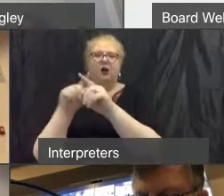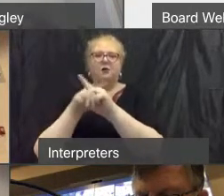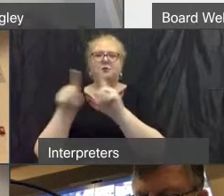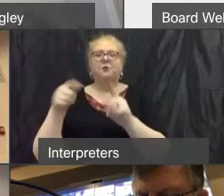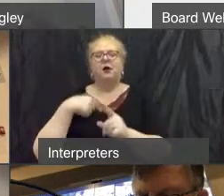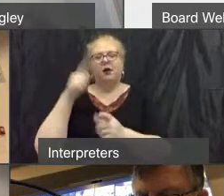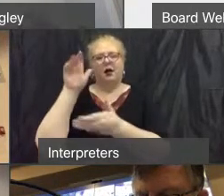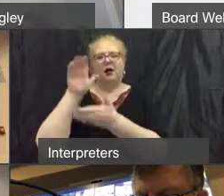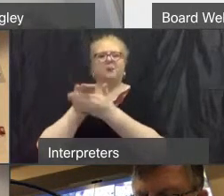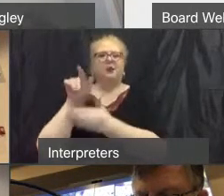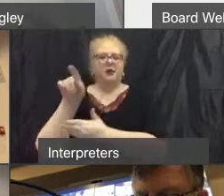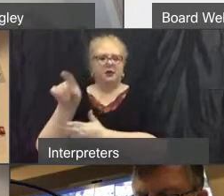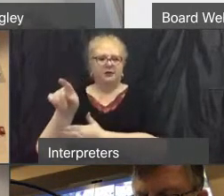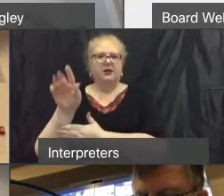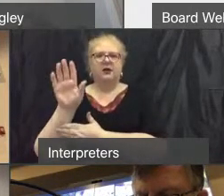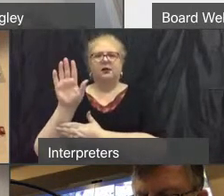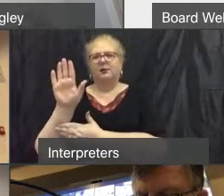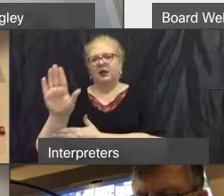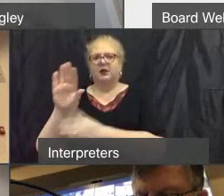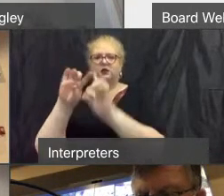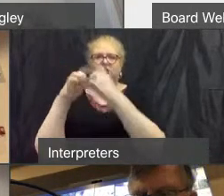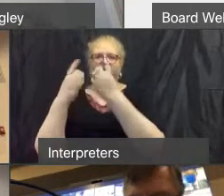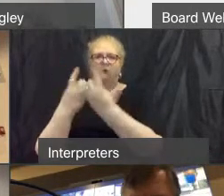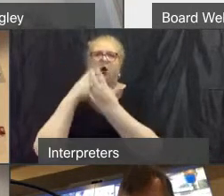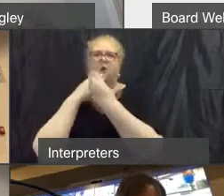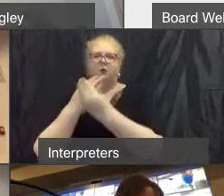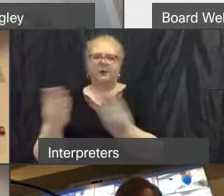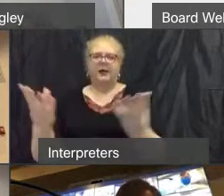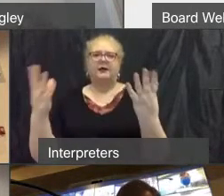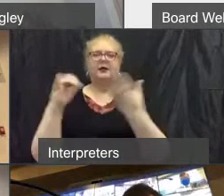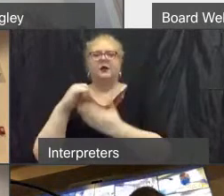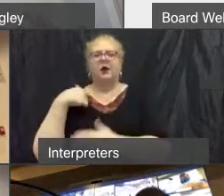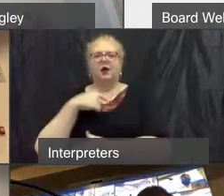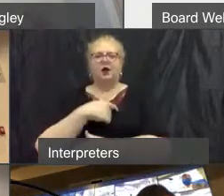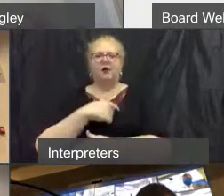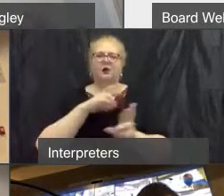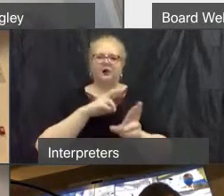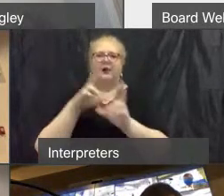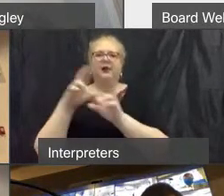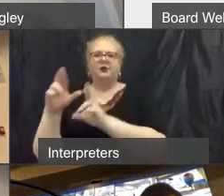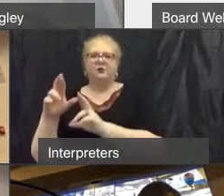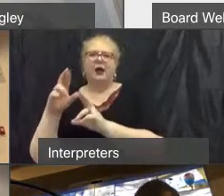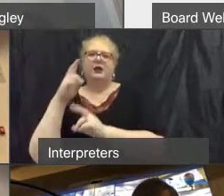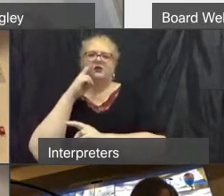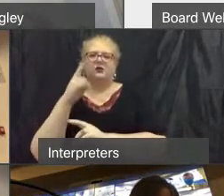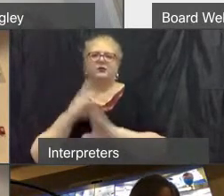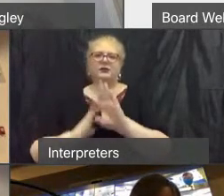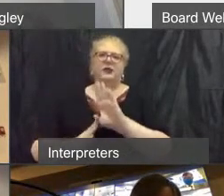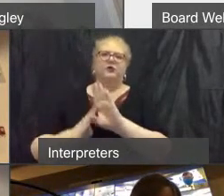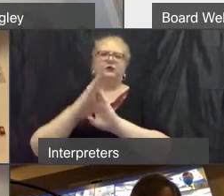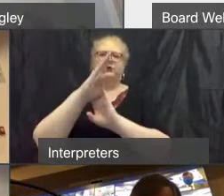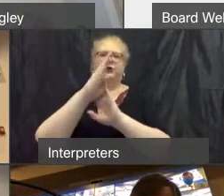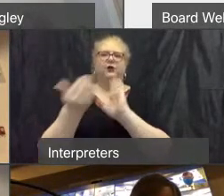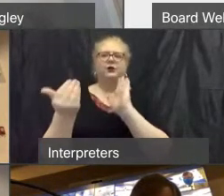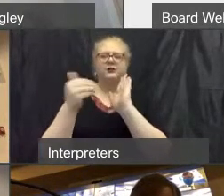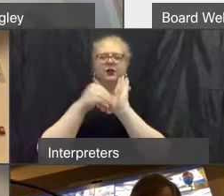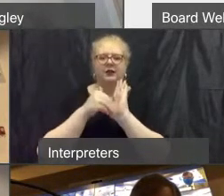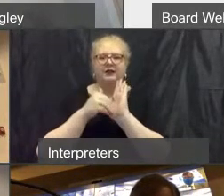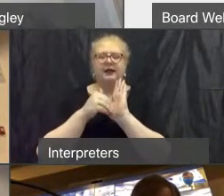saying, or his department will be saying, that we are getting ready to have another surge. We have the uncertainty of